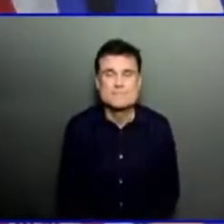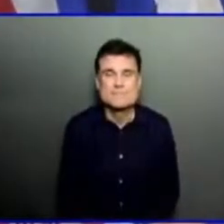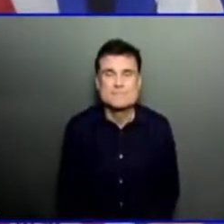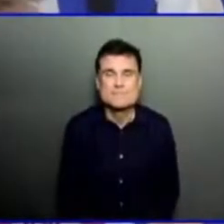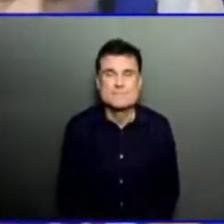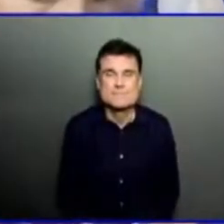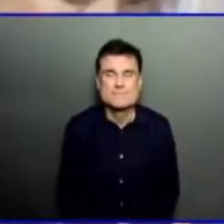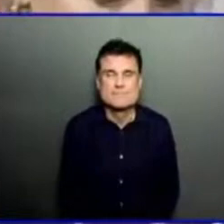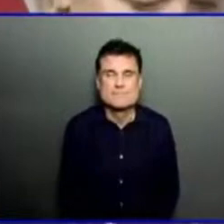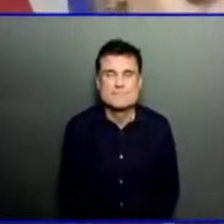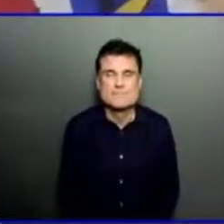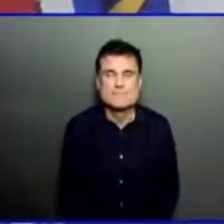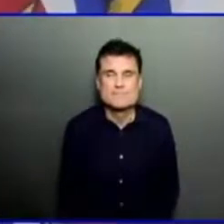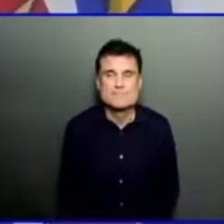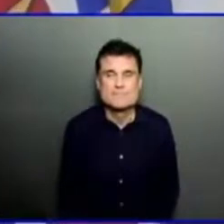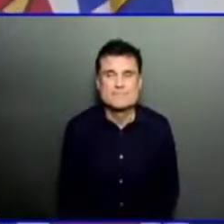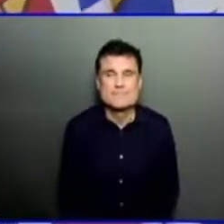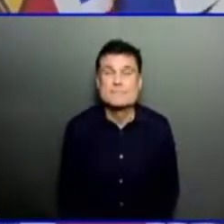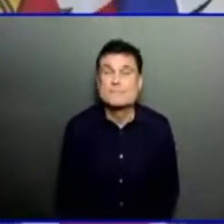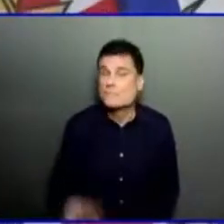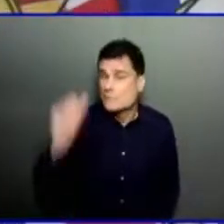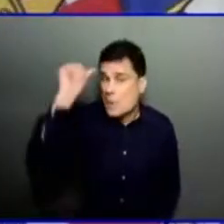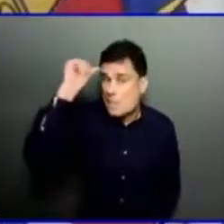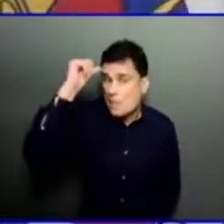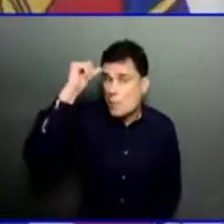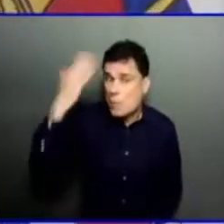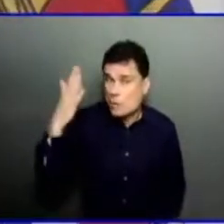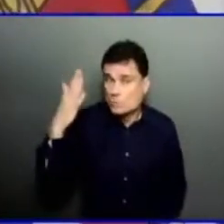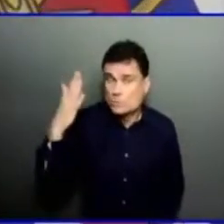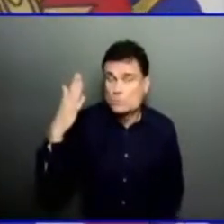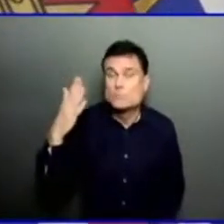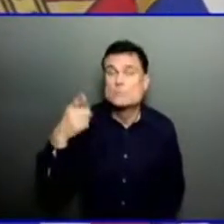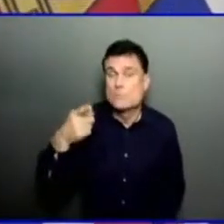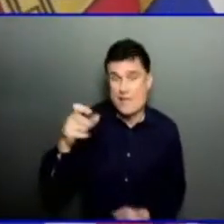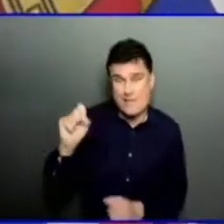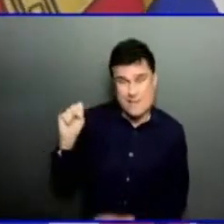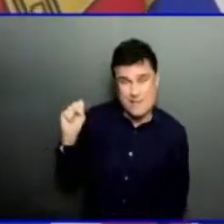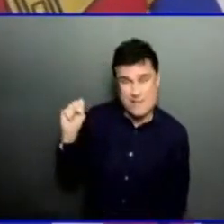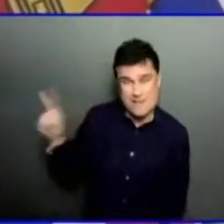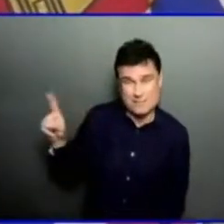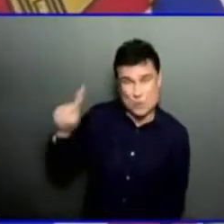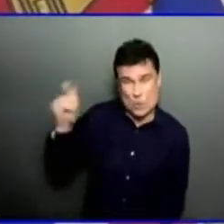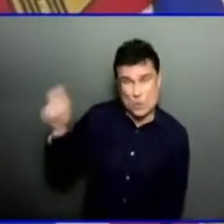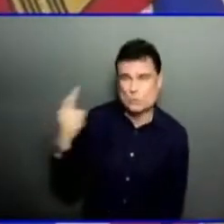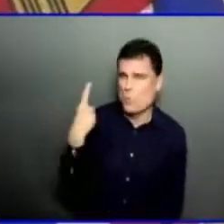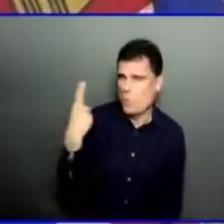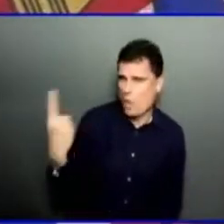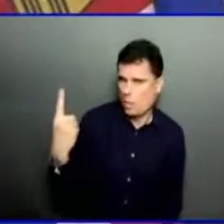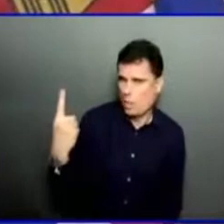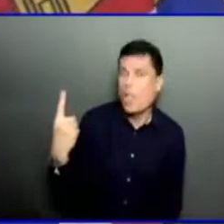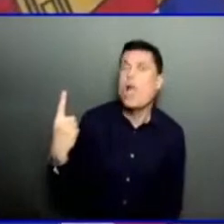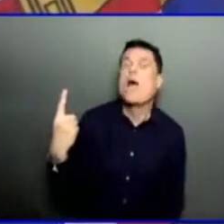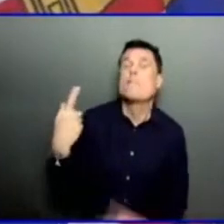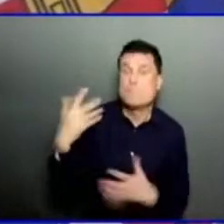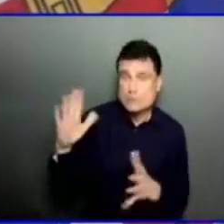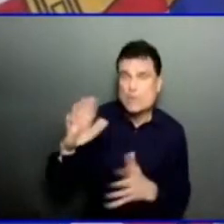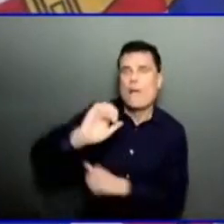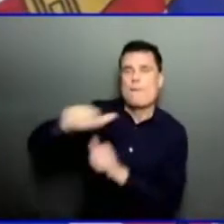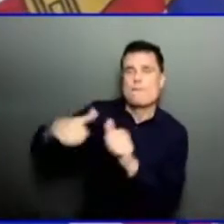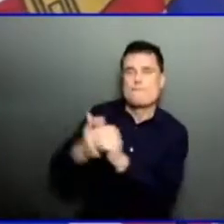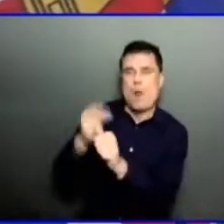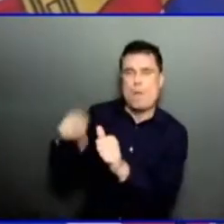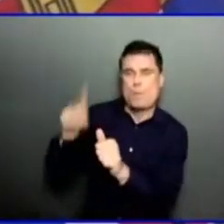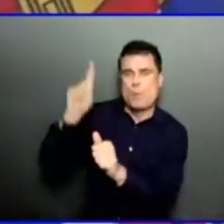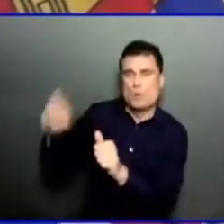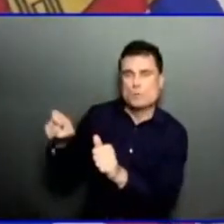reminder to everybody on the phone, please press *1 to enter the queue. You are limited to one question and one follow-up. Please also take your phones off mute. You are not audible until your